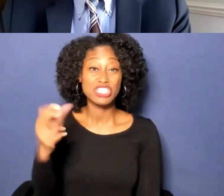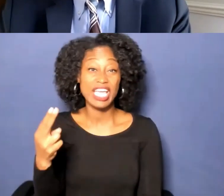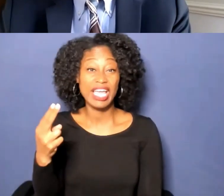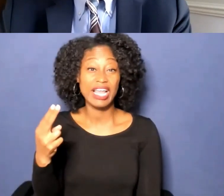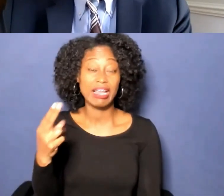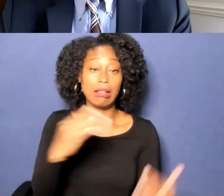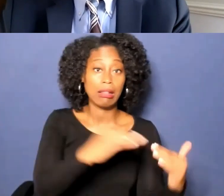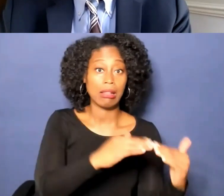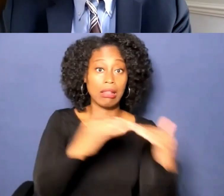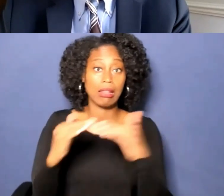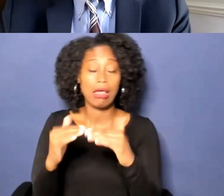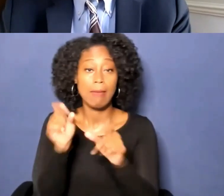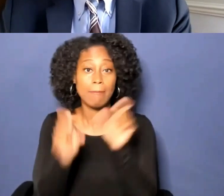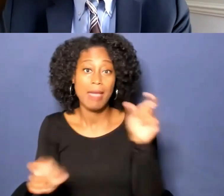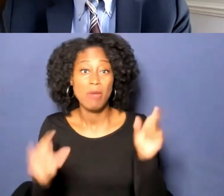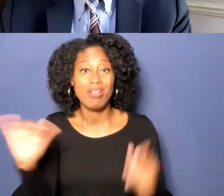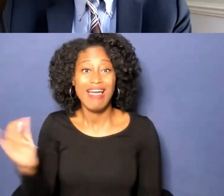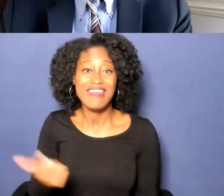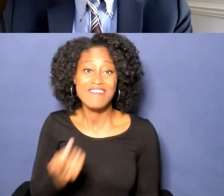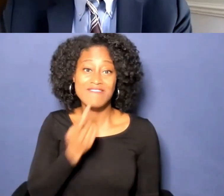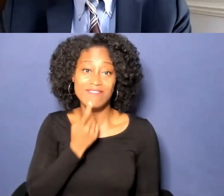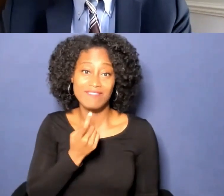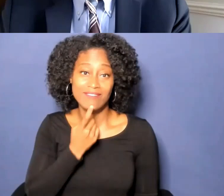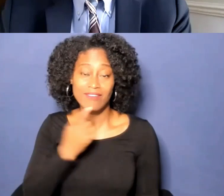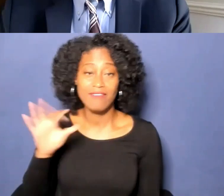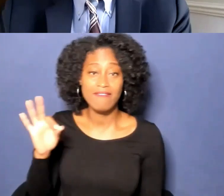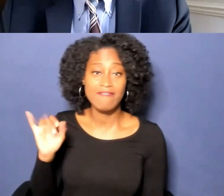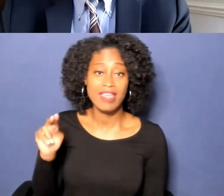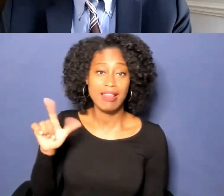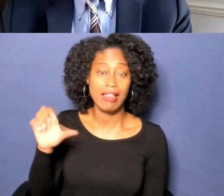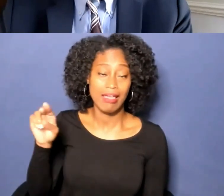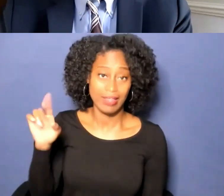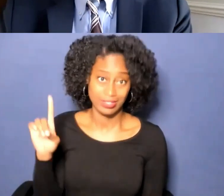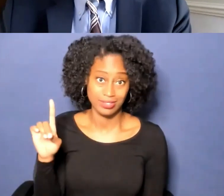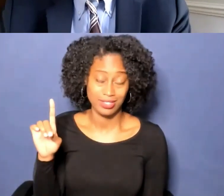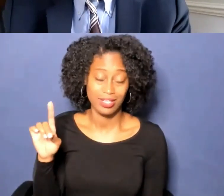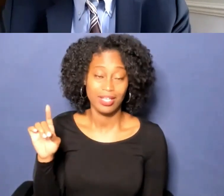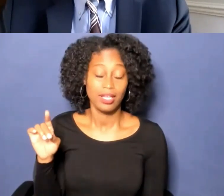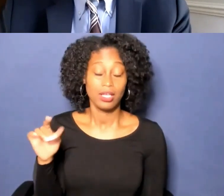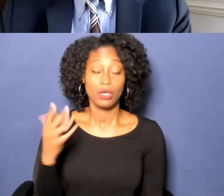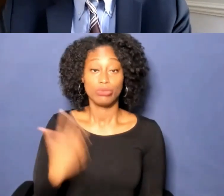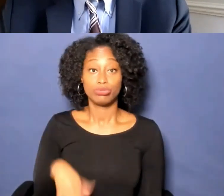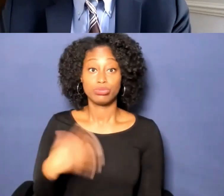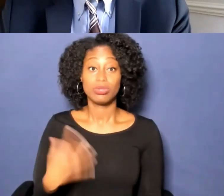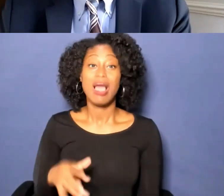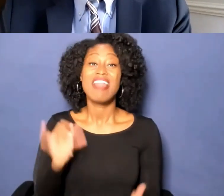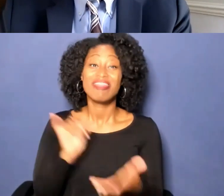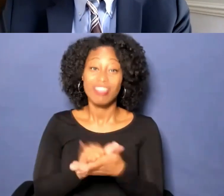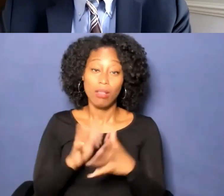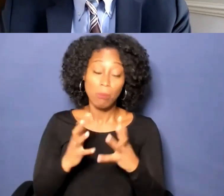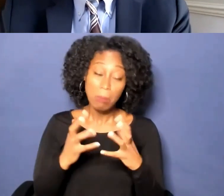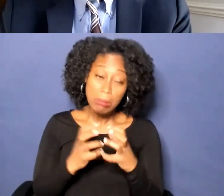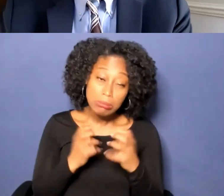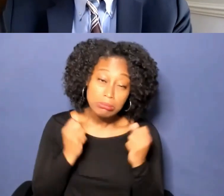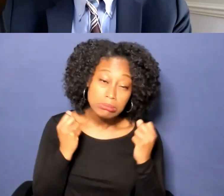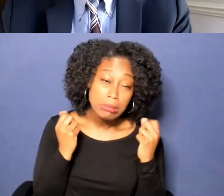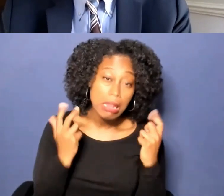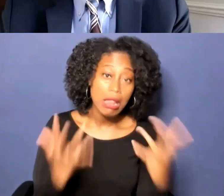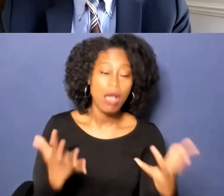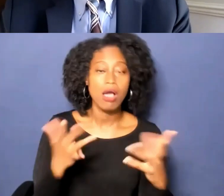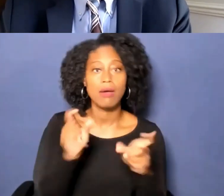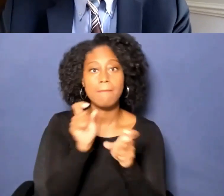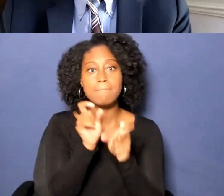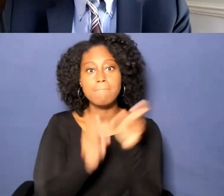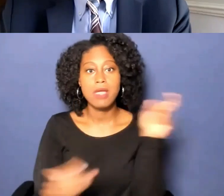people as Finland. So when you end up with these kinds of large scale